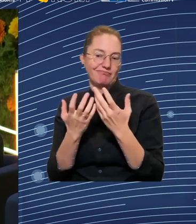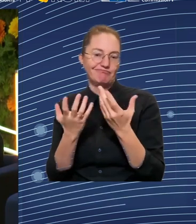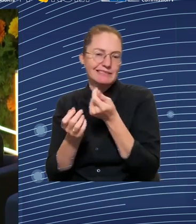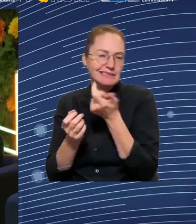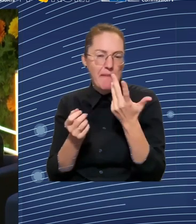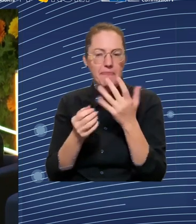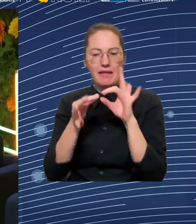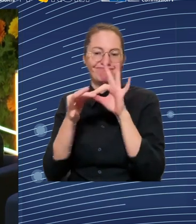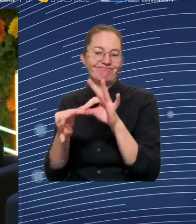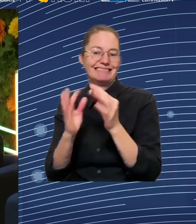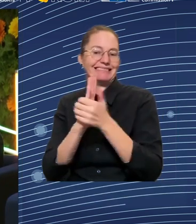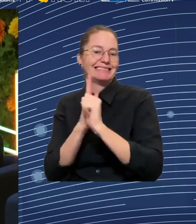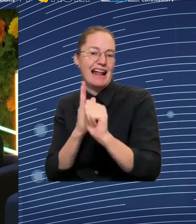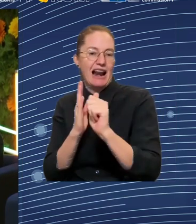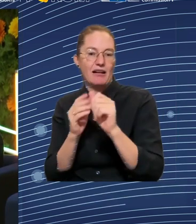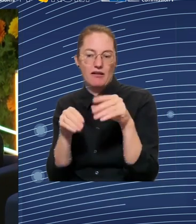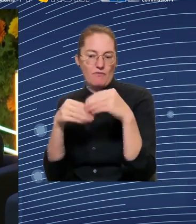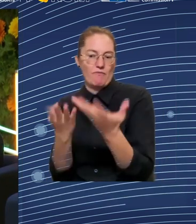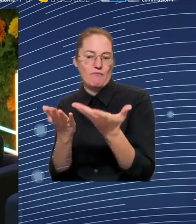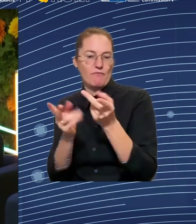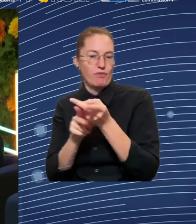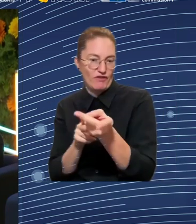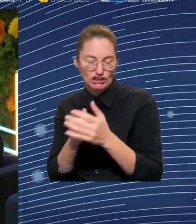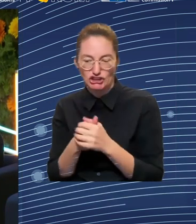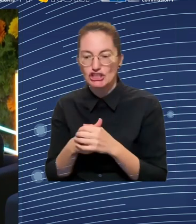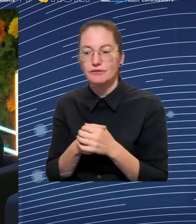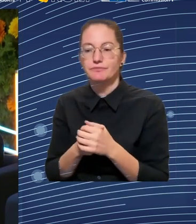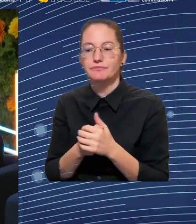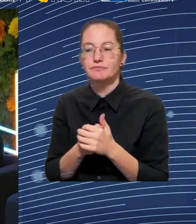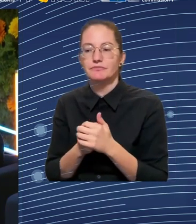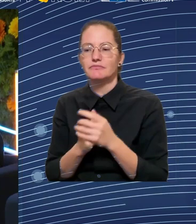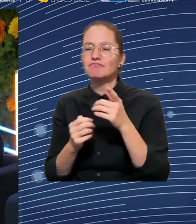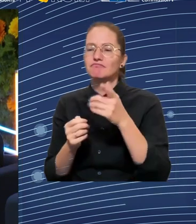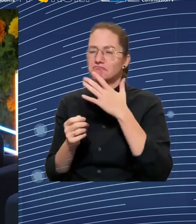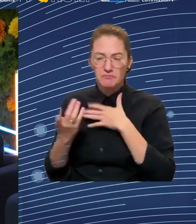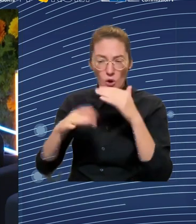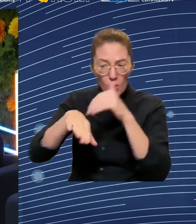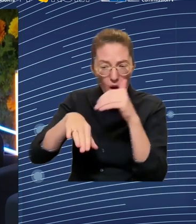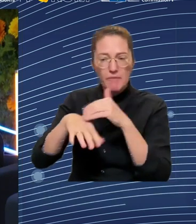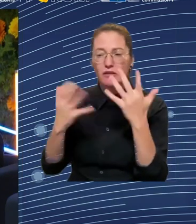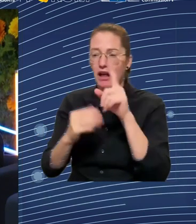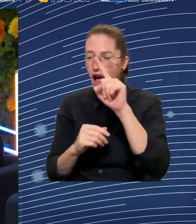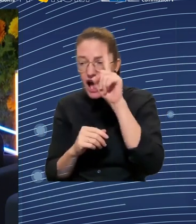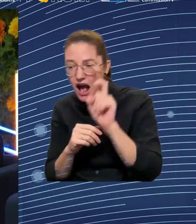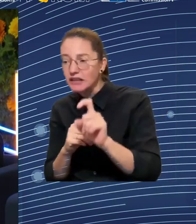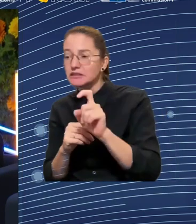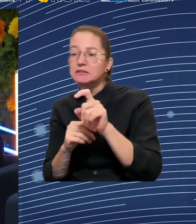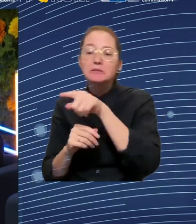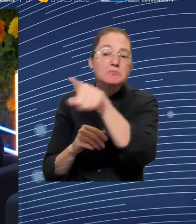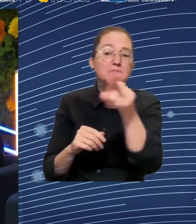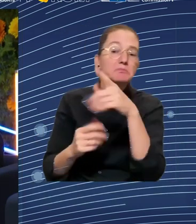continue. And I'd like to build on a bit further some of the